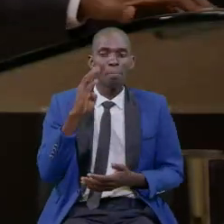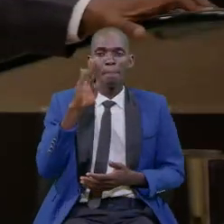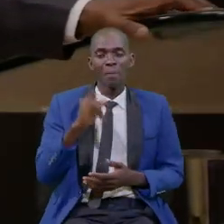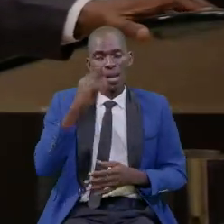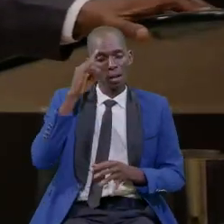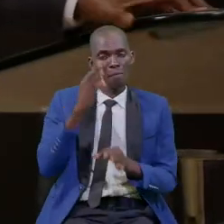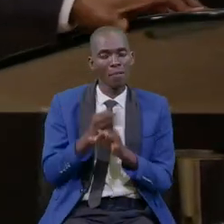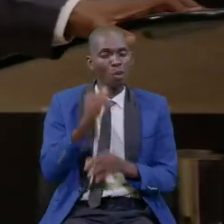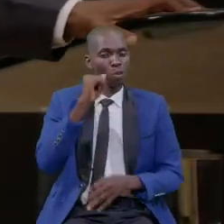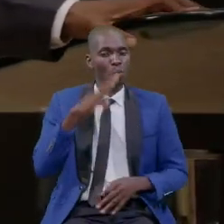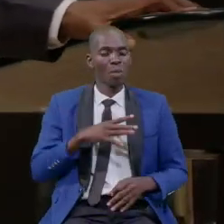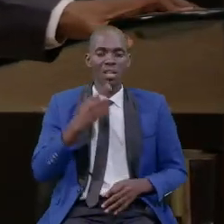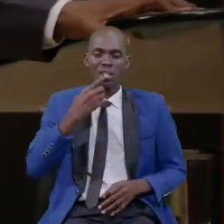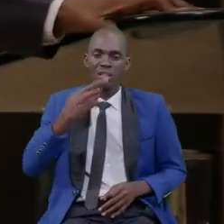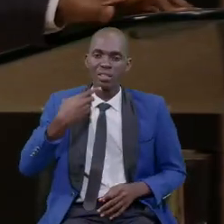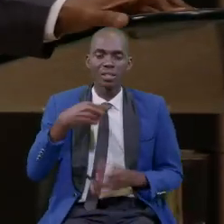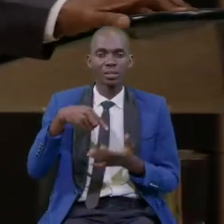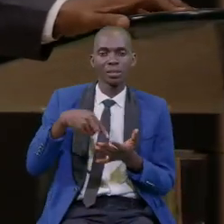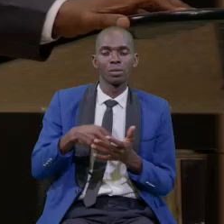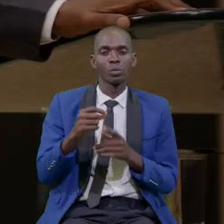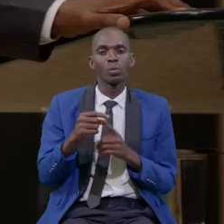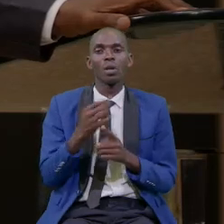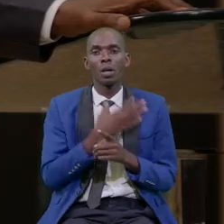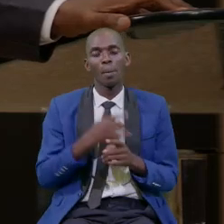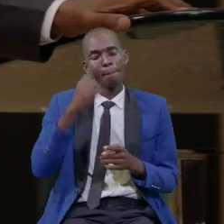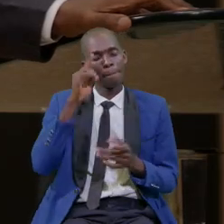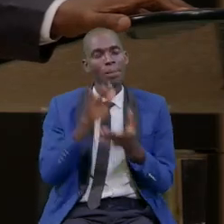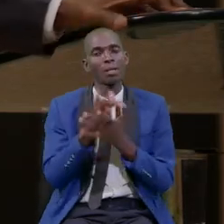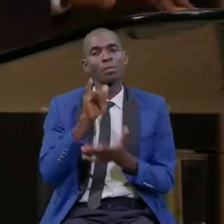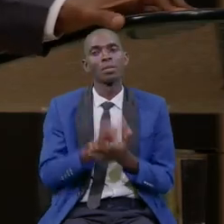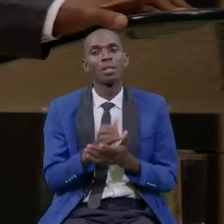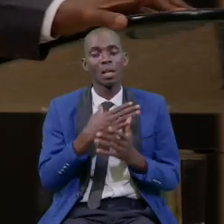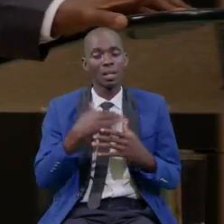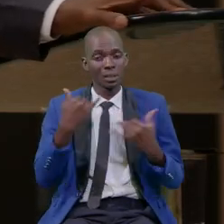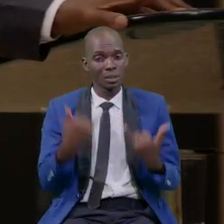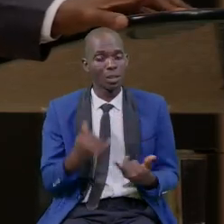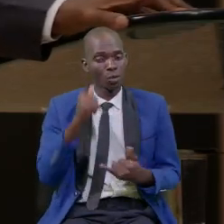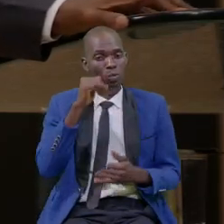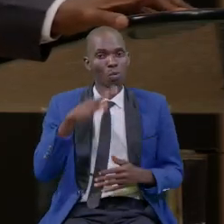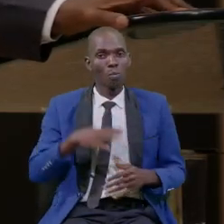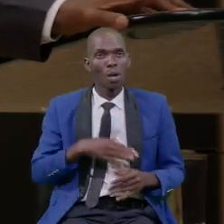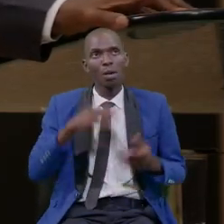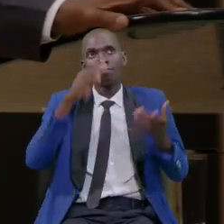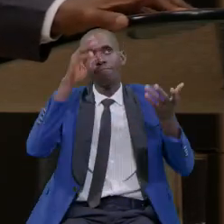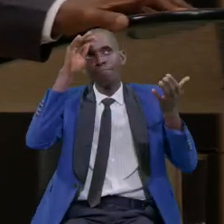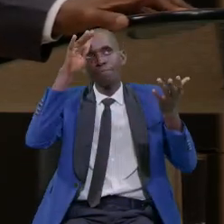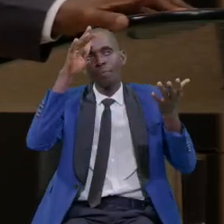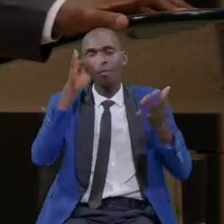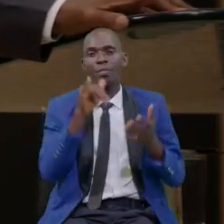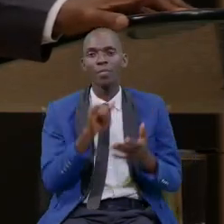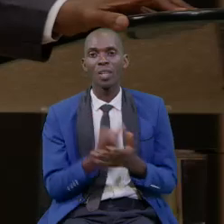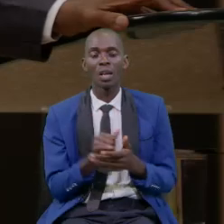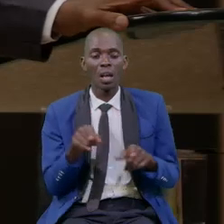believed that. He was now expecting that he'll be saved as he gets into